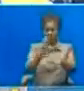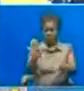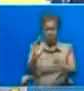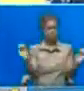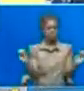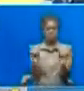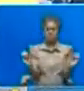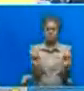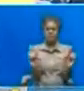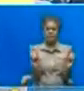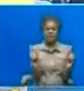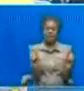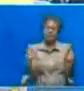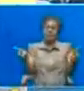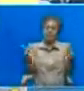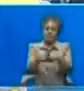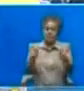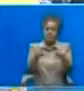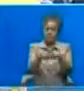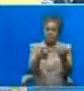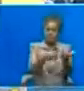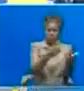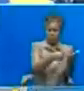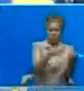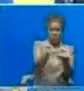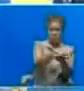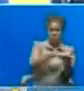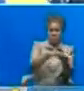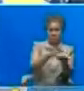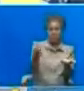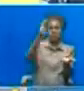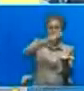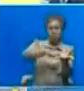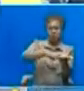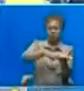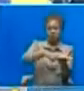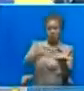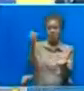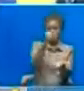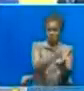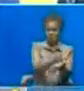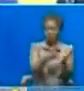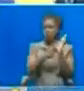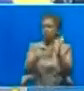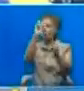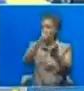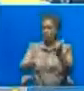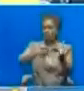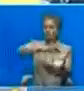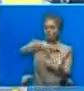Yebe. According to our database at National Registration Bureau, it gave out